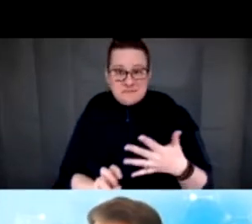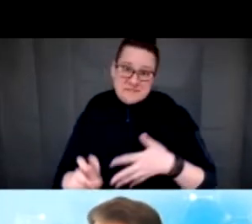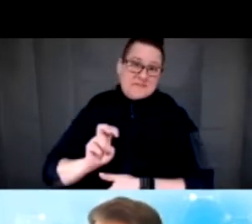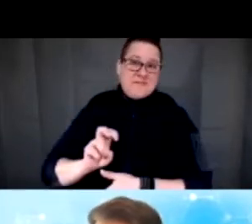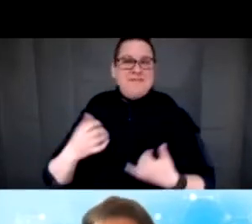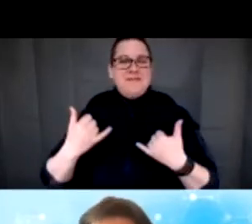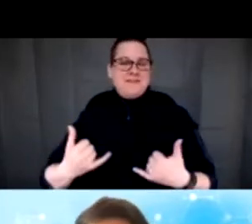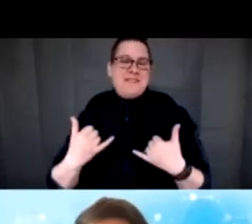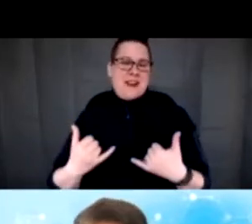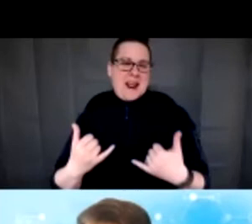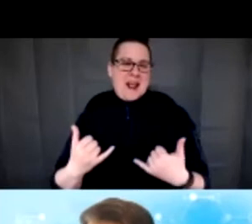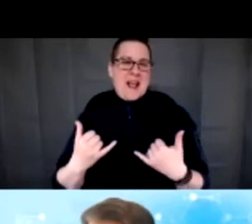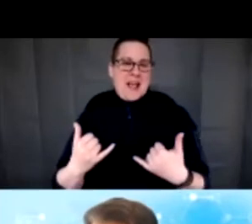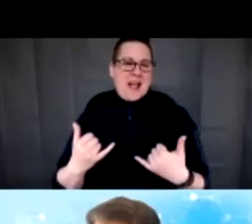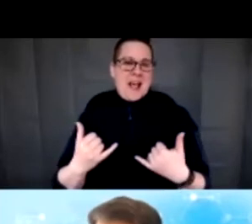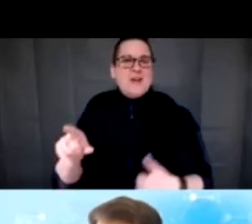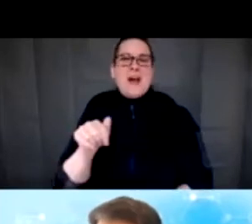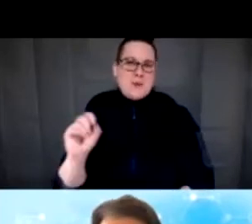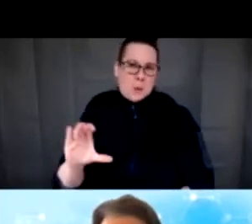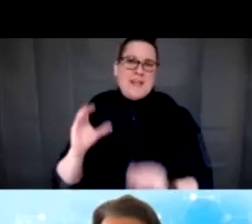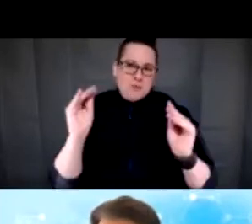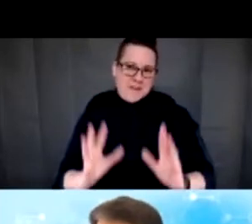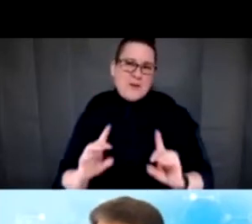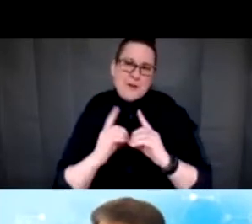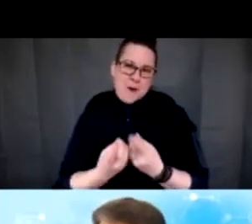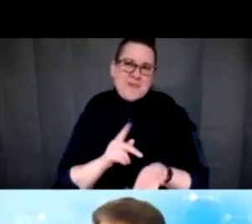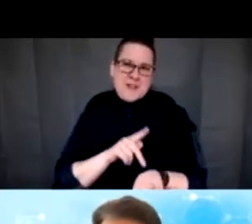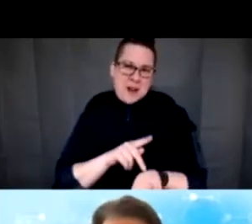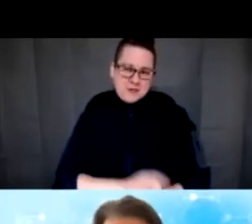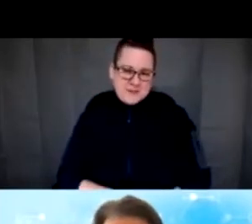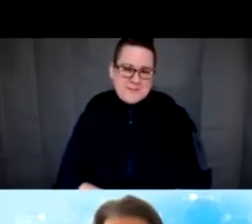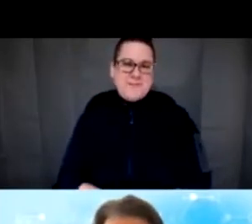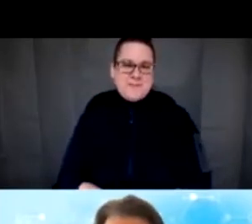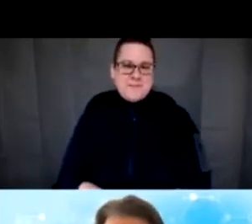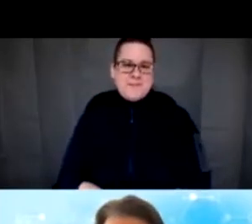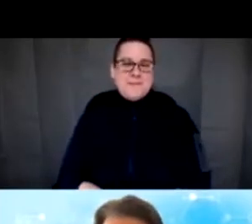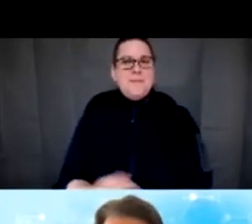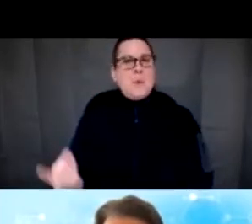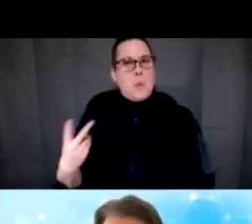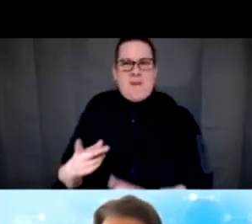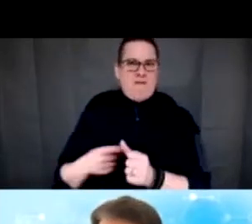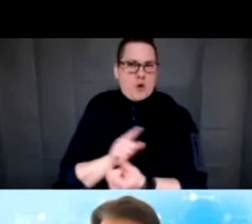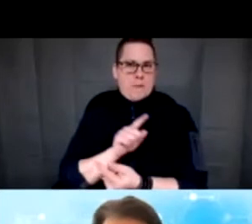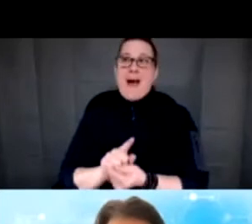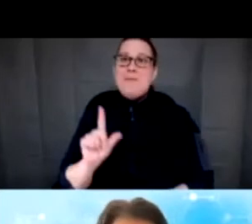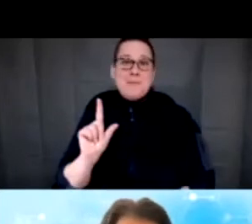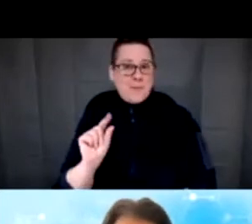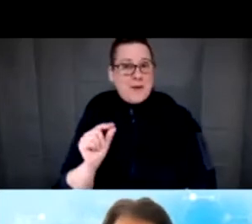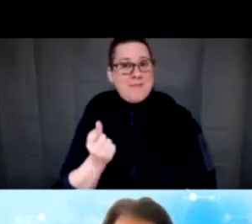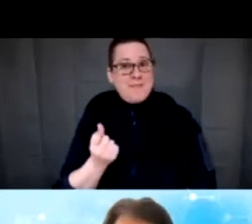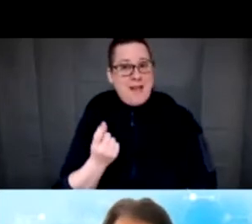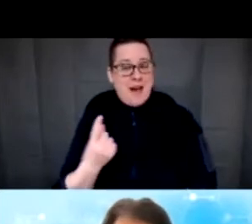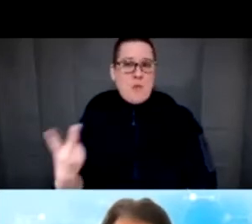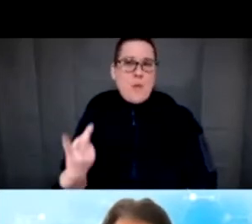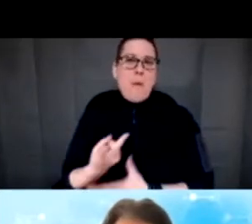now an associate professor in the Department of Psychiatry there. Lisa and I first met in 2011 when we